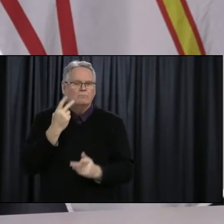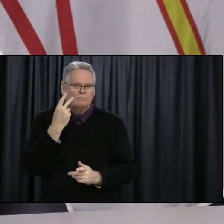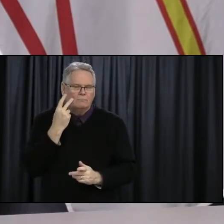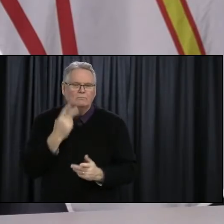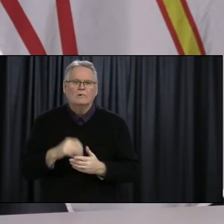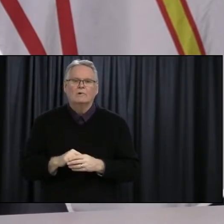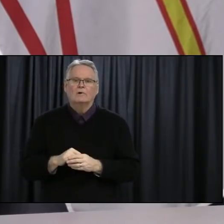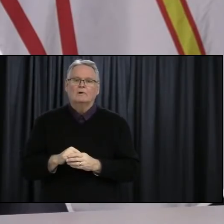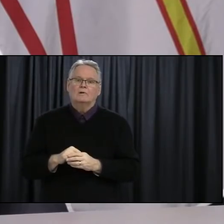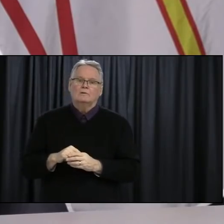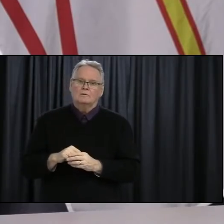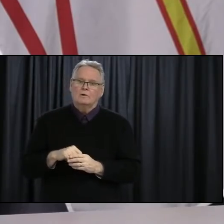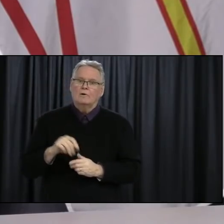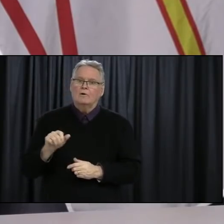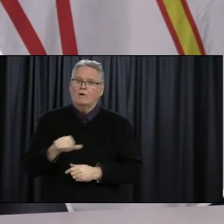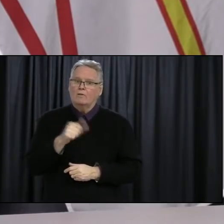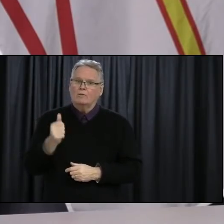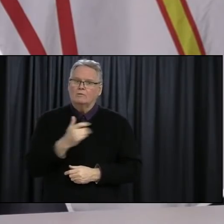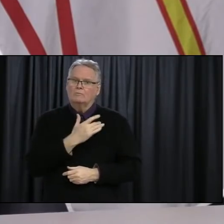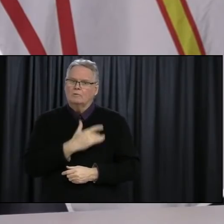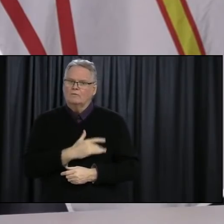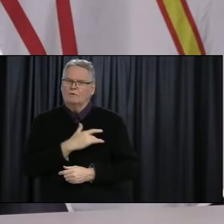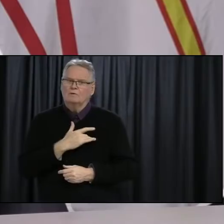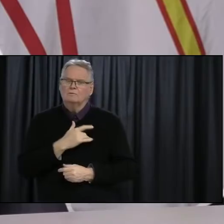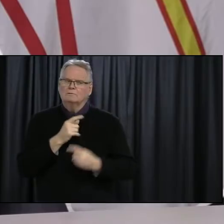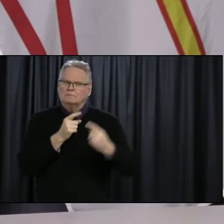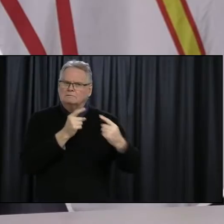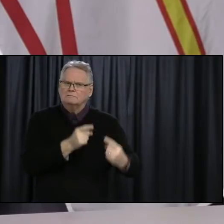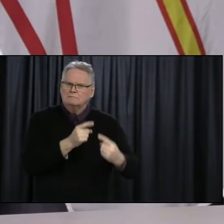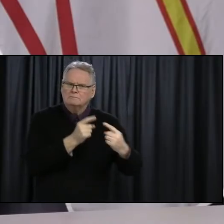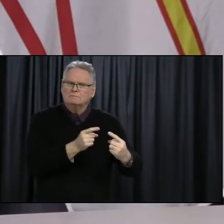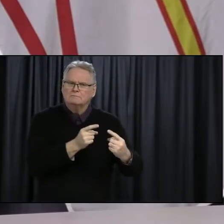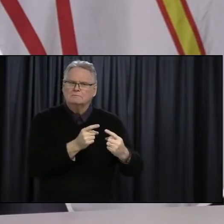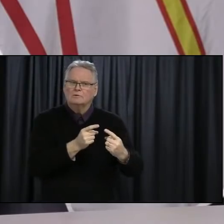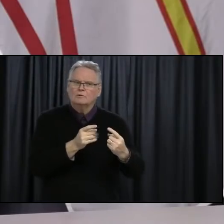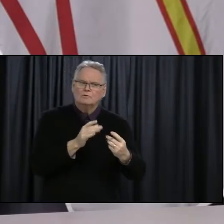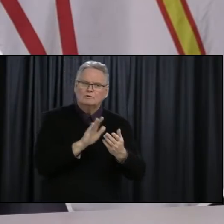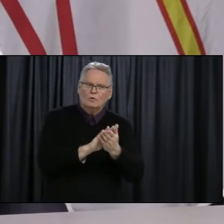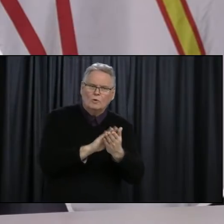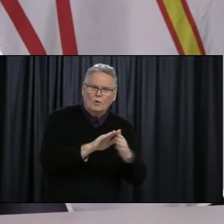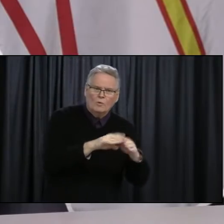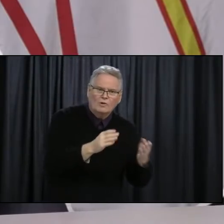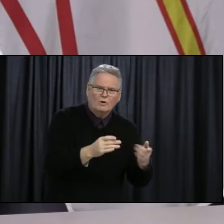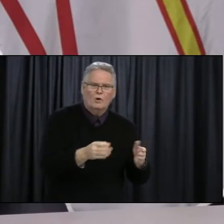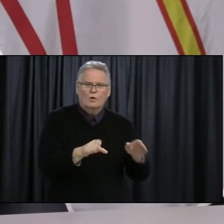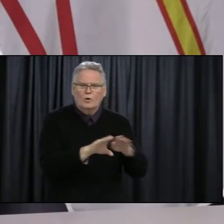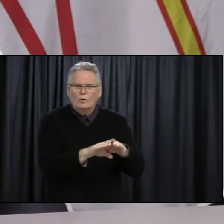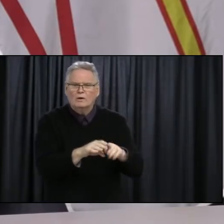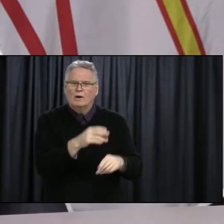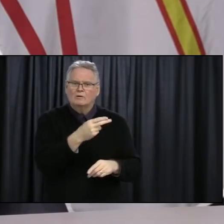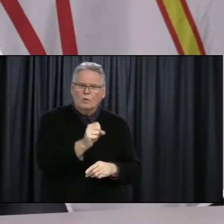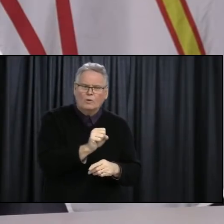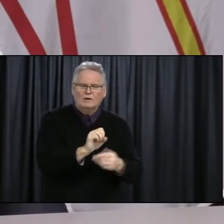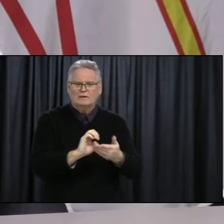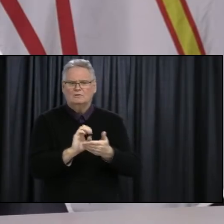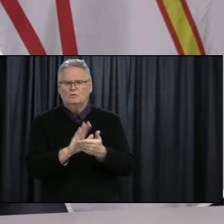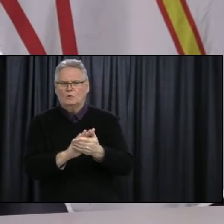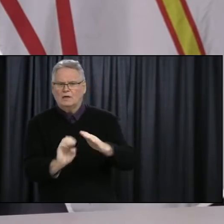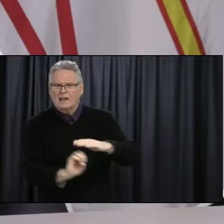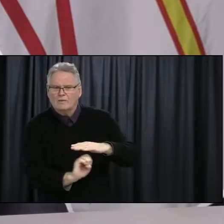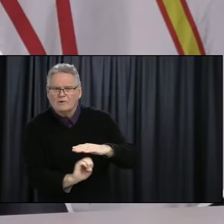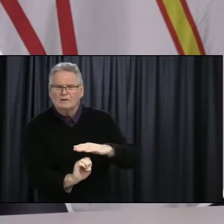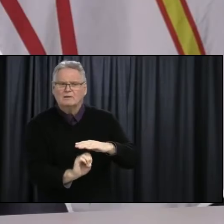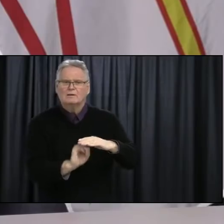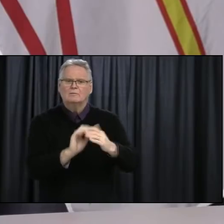to open and close schools during the pandemic. Schools are more than just places of learning. For vulnerable children and children with